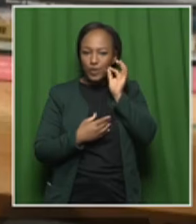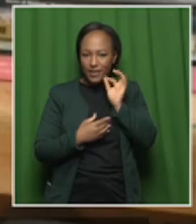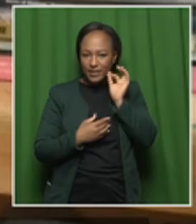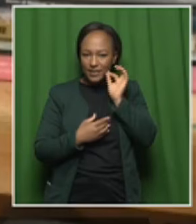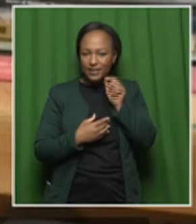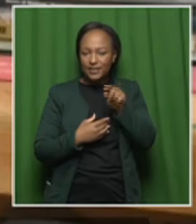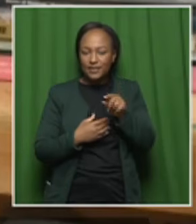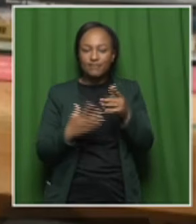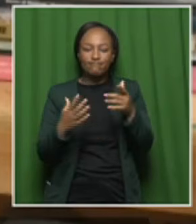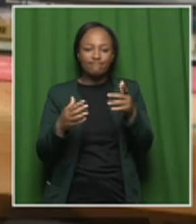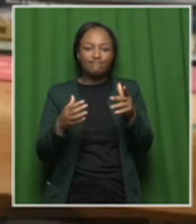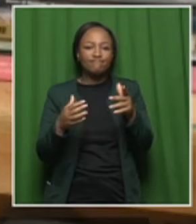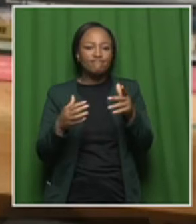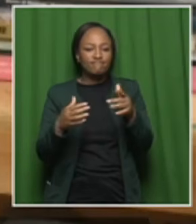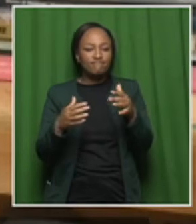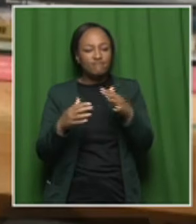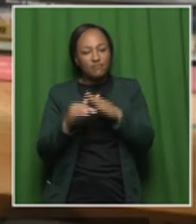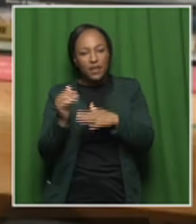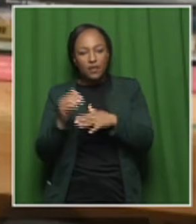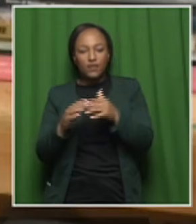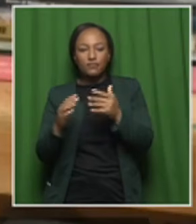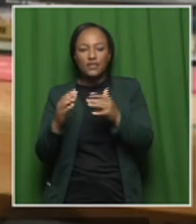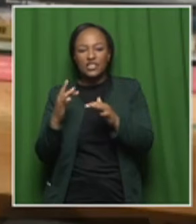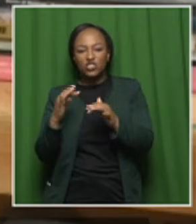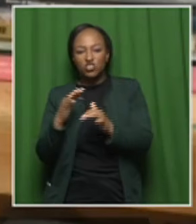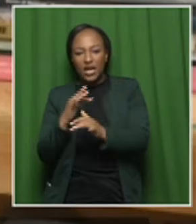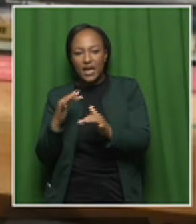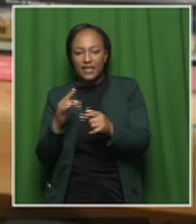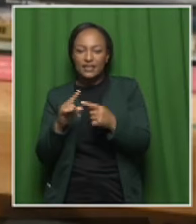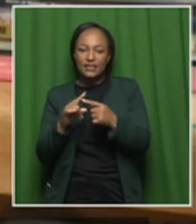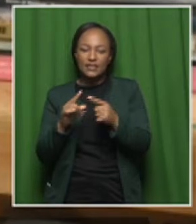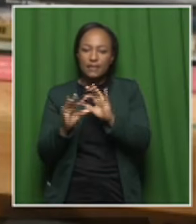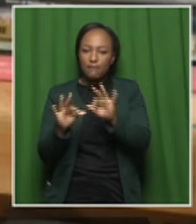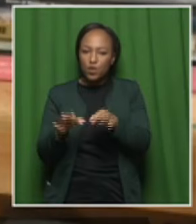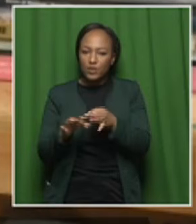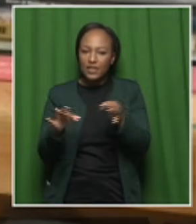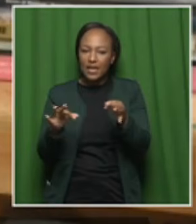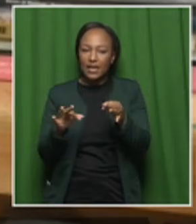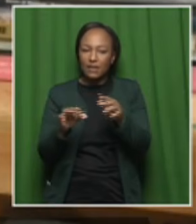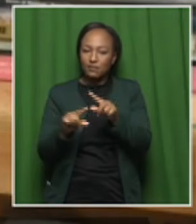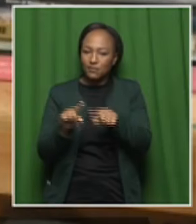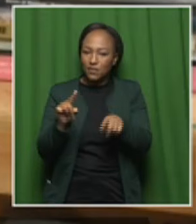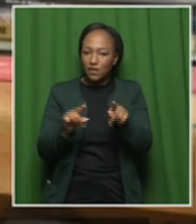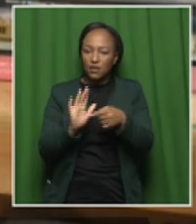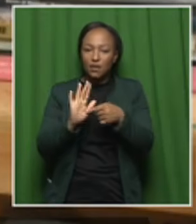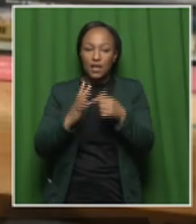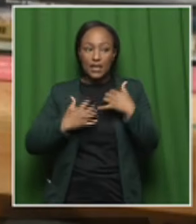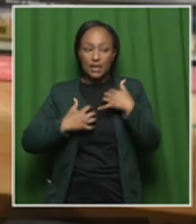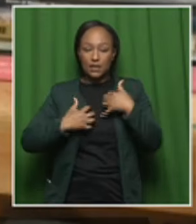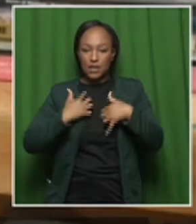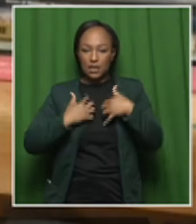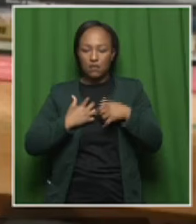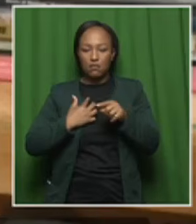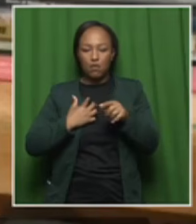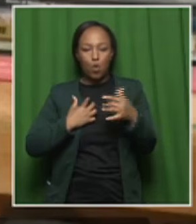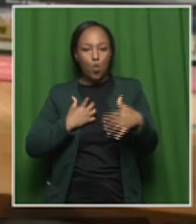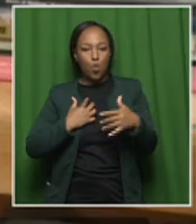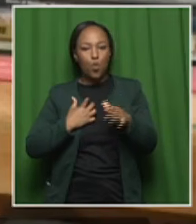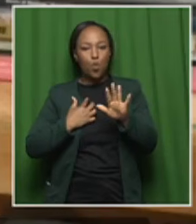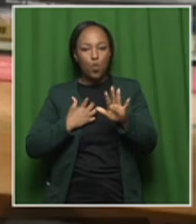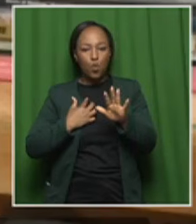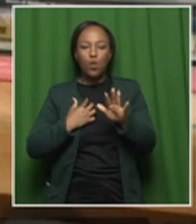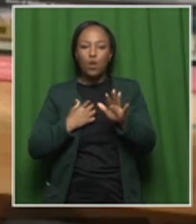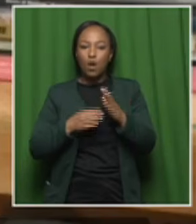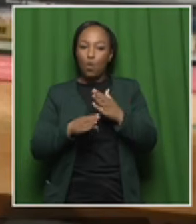combining abstraction and jazz music. And so the excitement just around the new